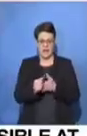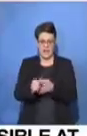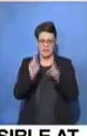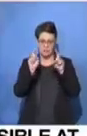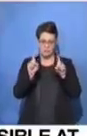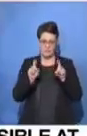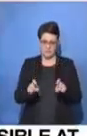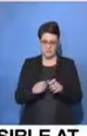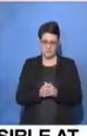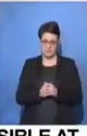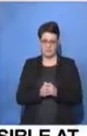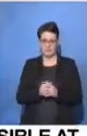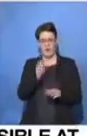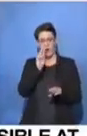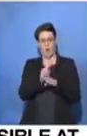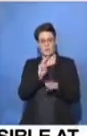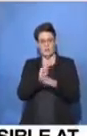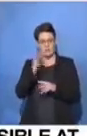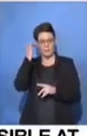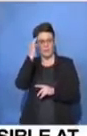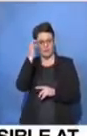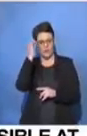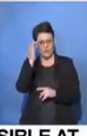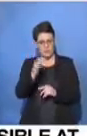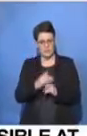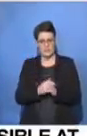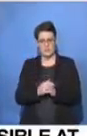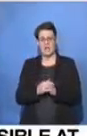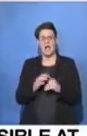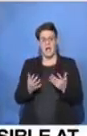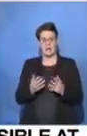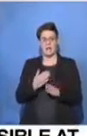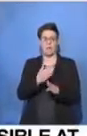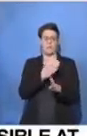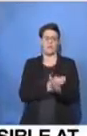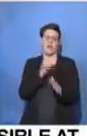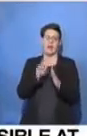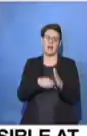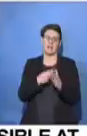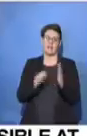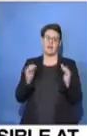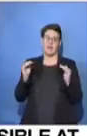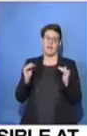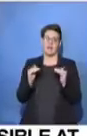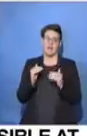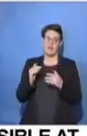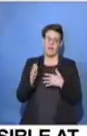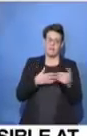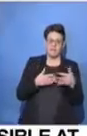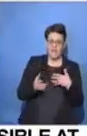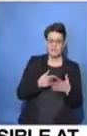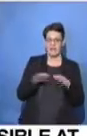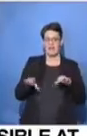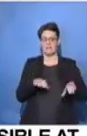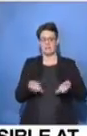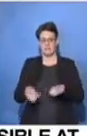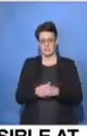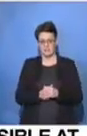principles, observation methodology, and pre-election phase activities.